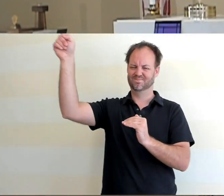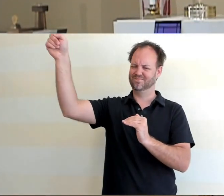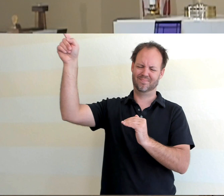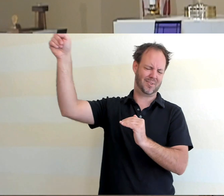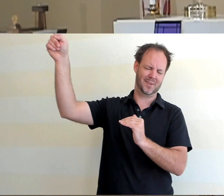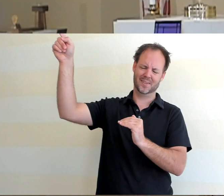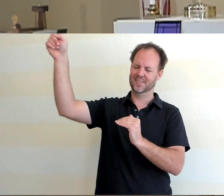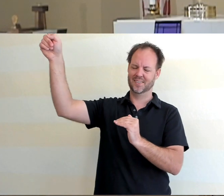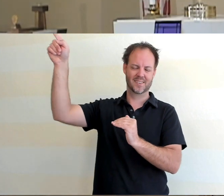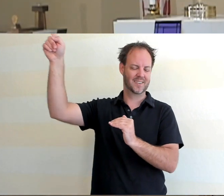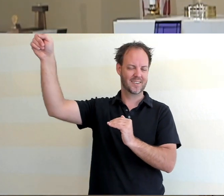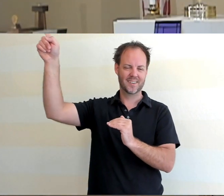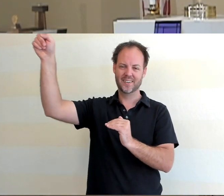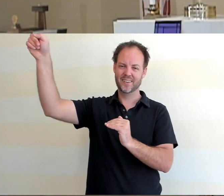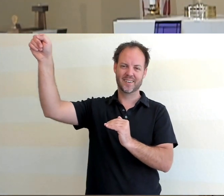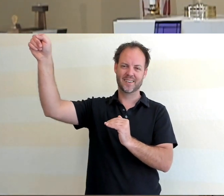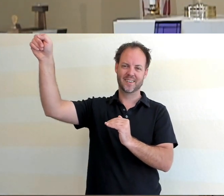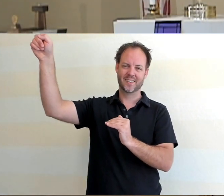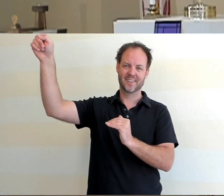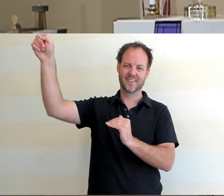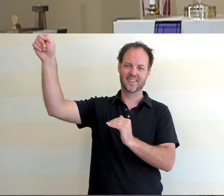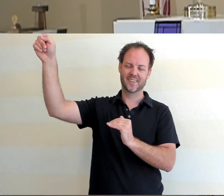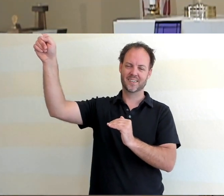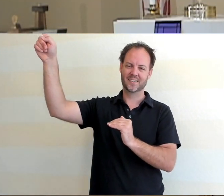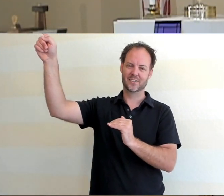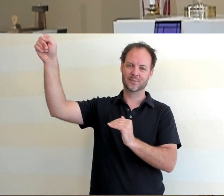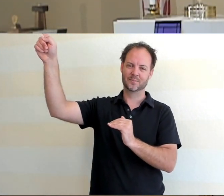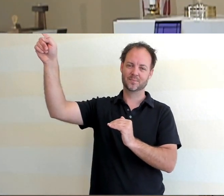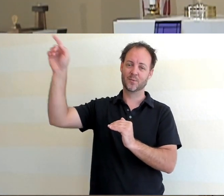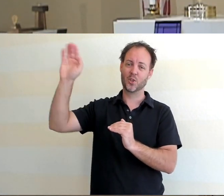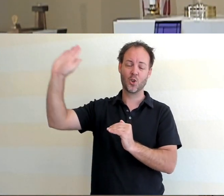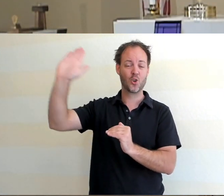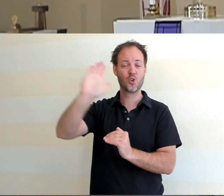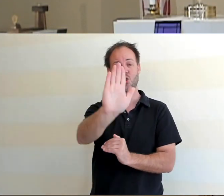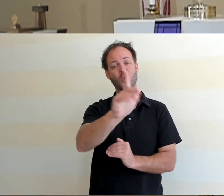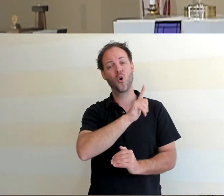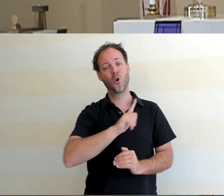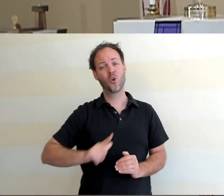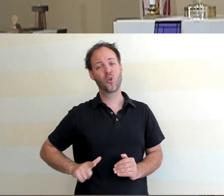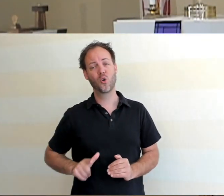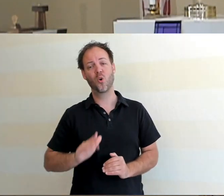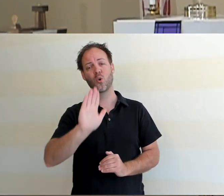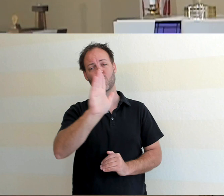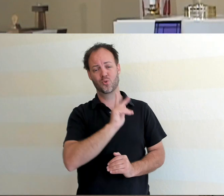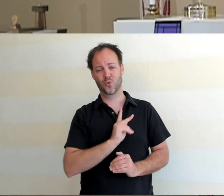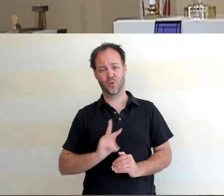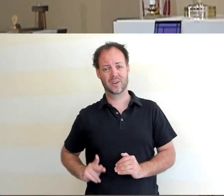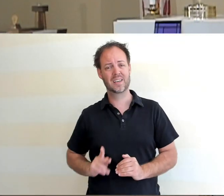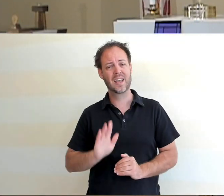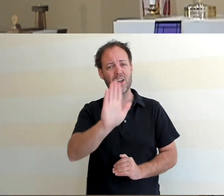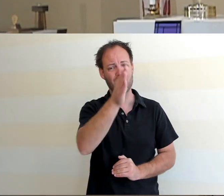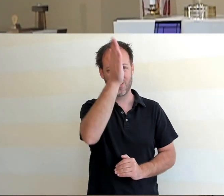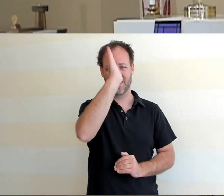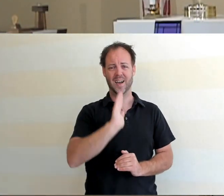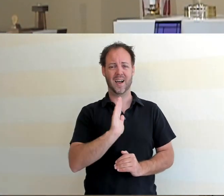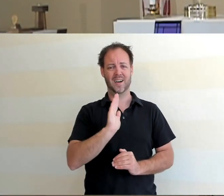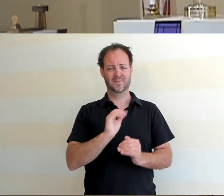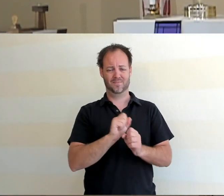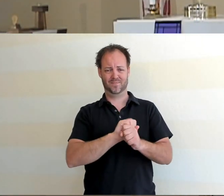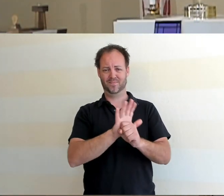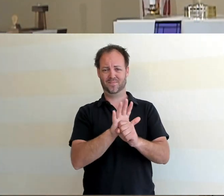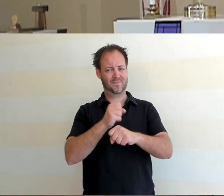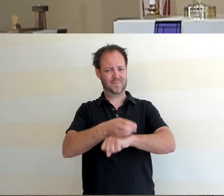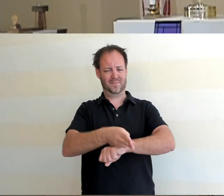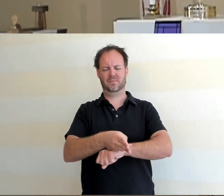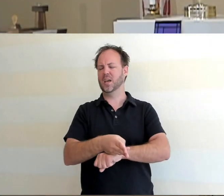your King, or your God. And so we take our concerns and our worries to him, our God